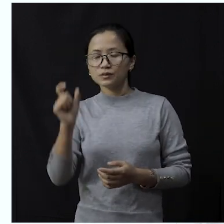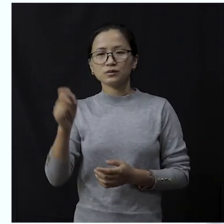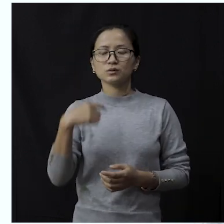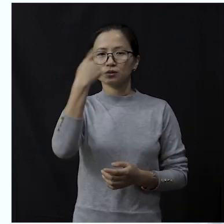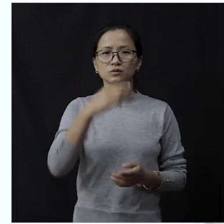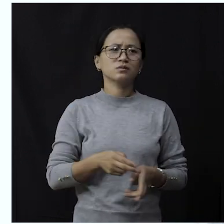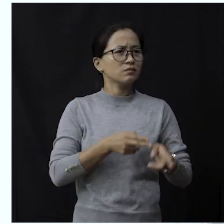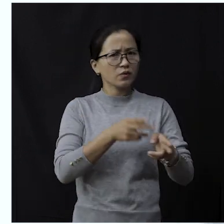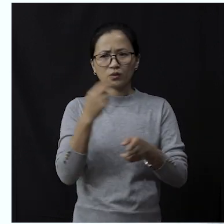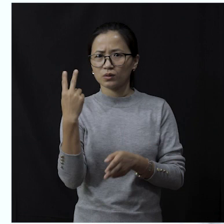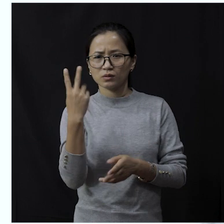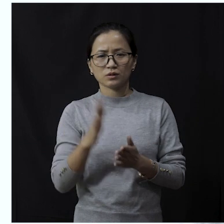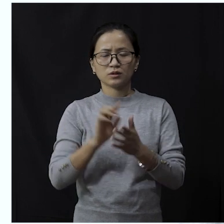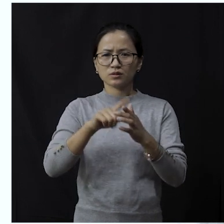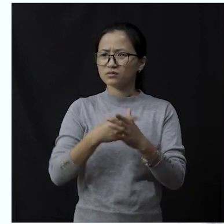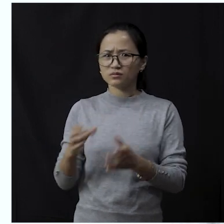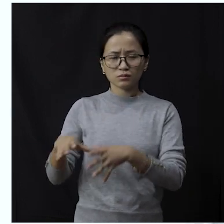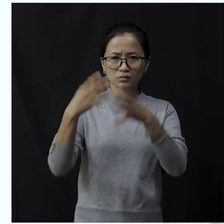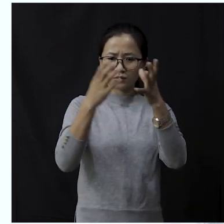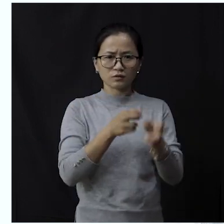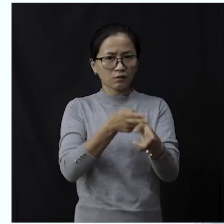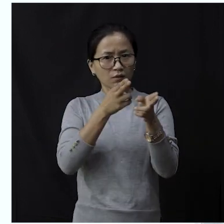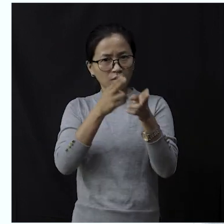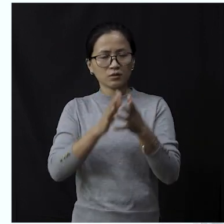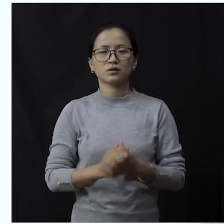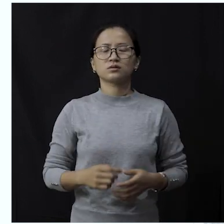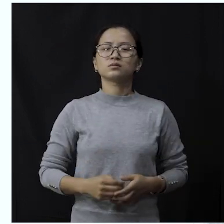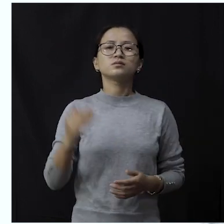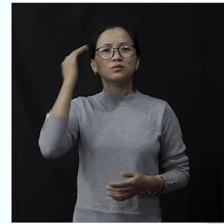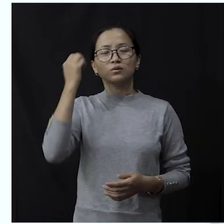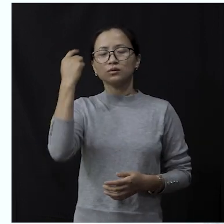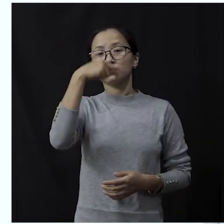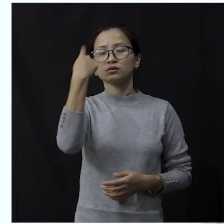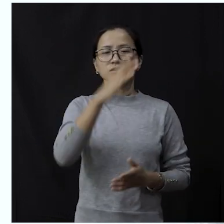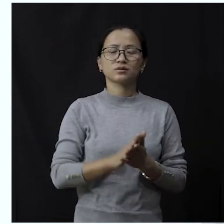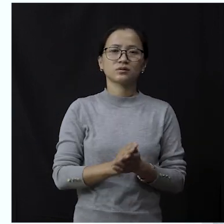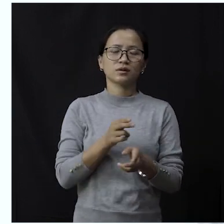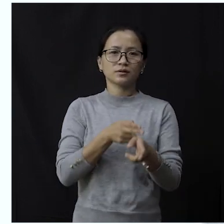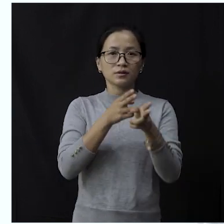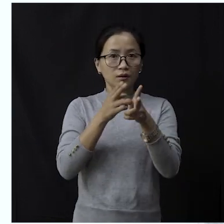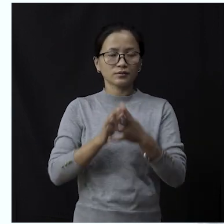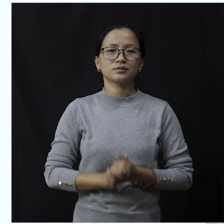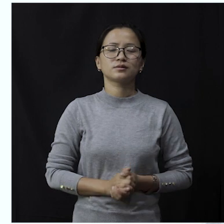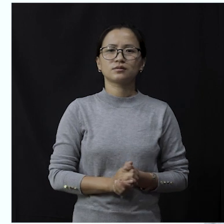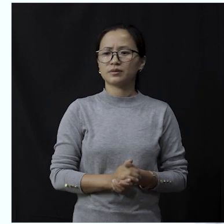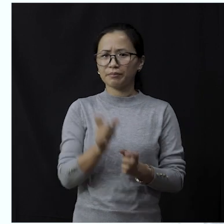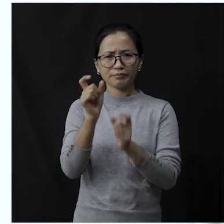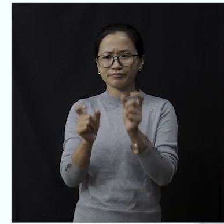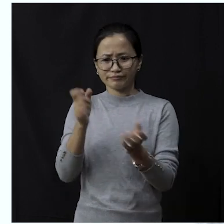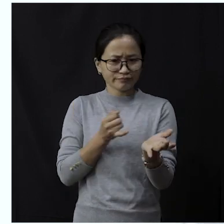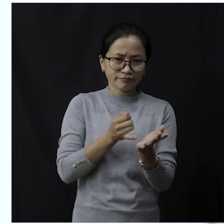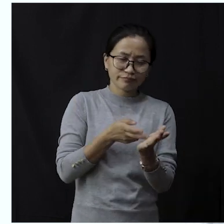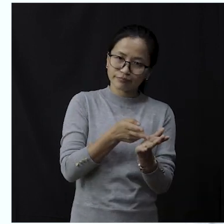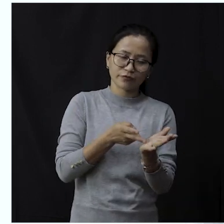repeat, hunter, a person who hunts. You know who is a hunter now, isn't it? Sometimes in villages, you see people going out for